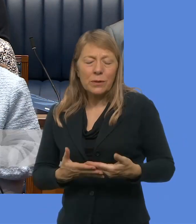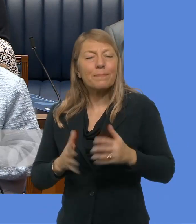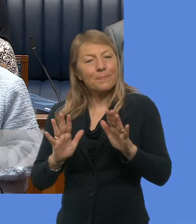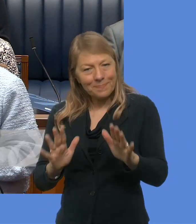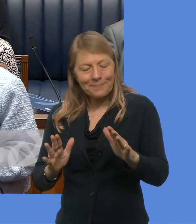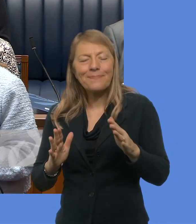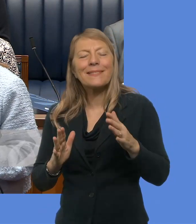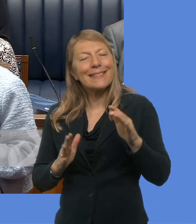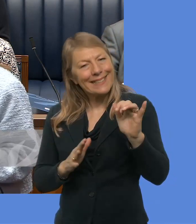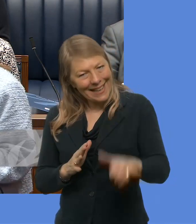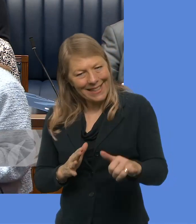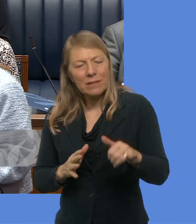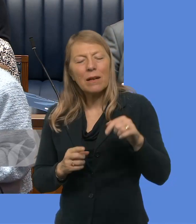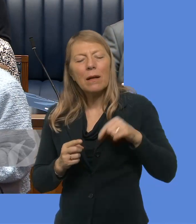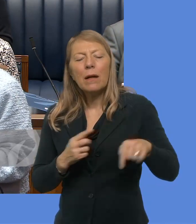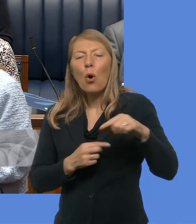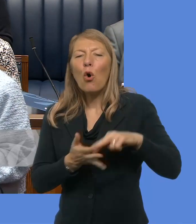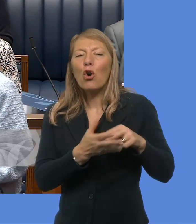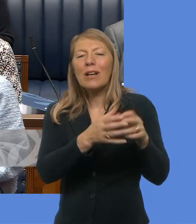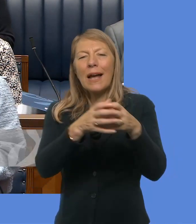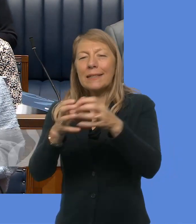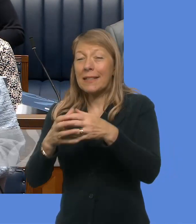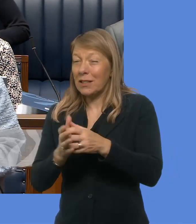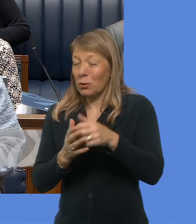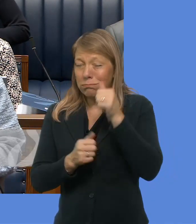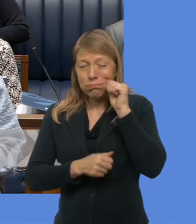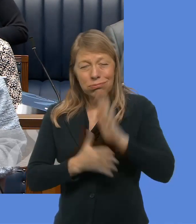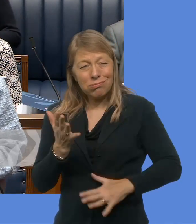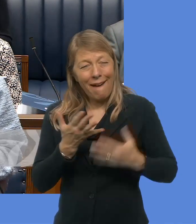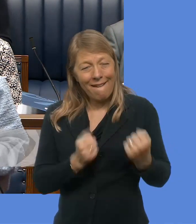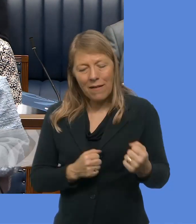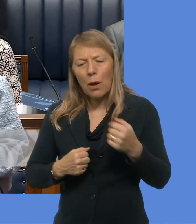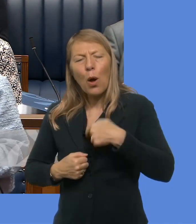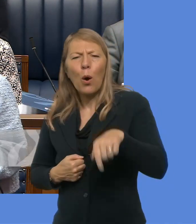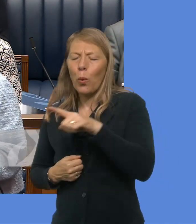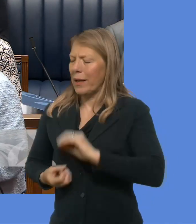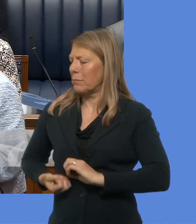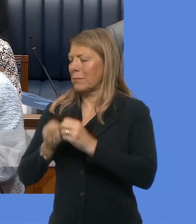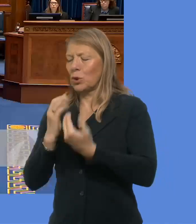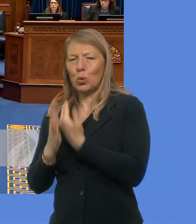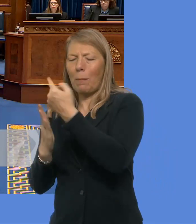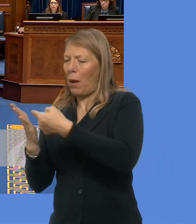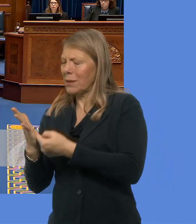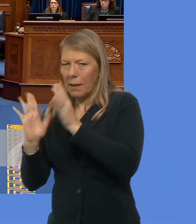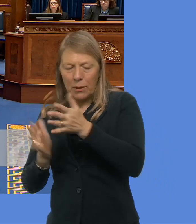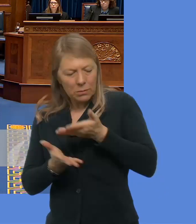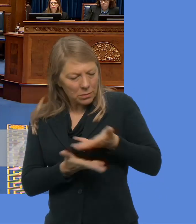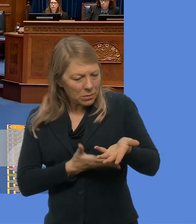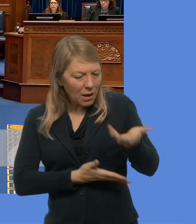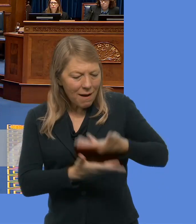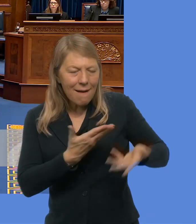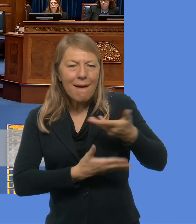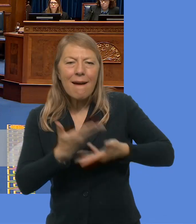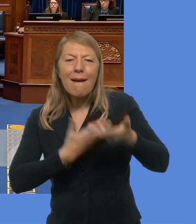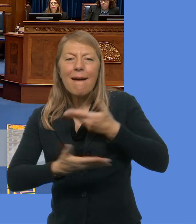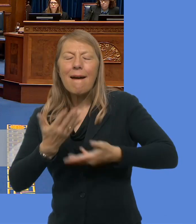as policymakers would want to use to ensure this scheme meets the needs of bereaved parents. So officials are currently considering options as to how